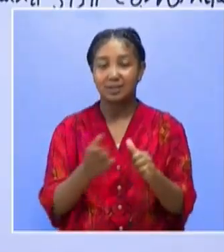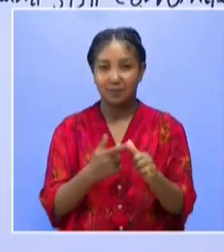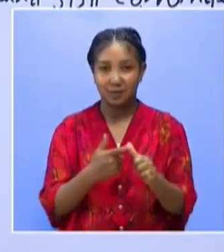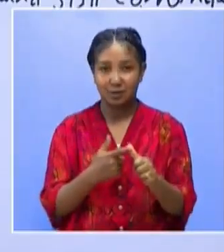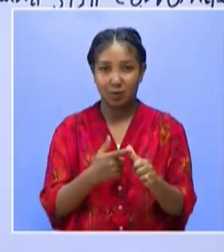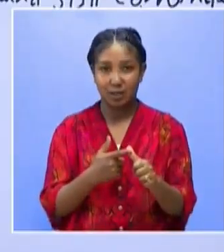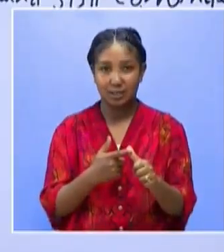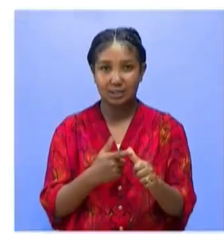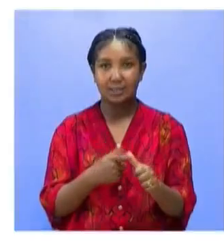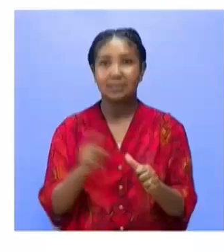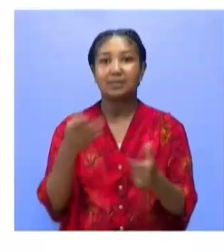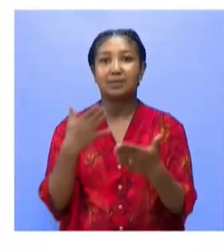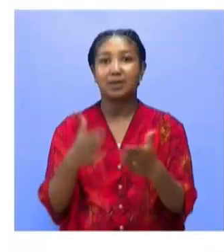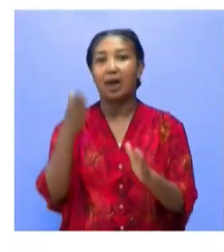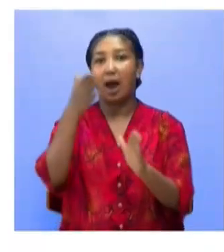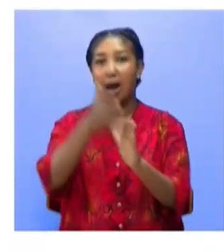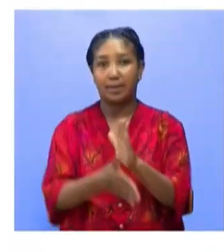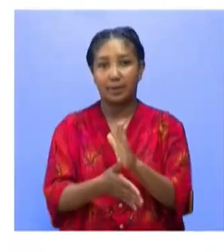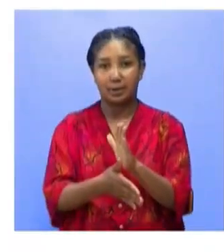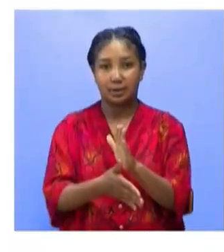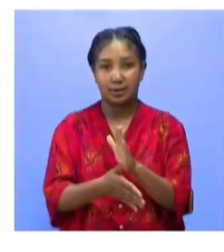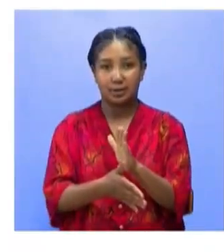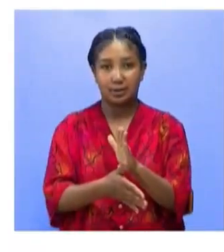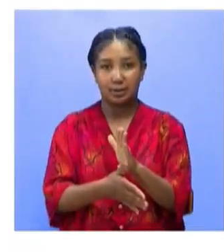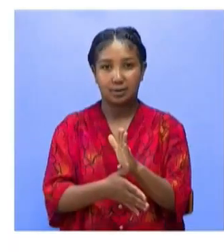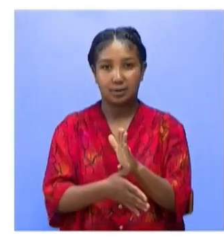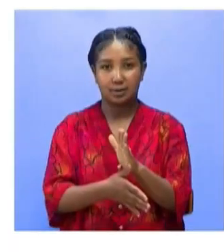is something happened.